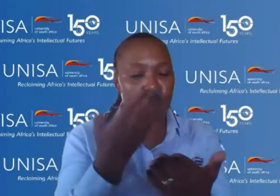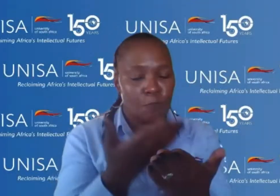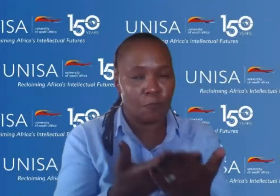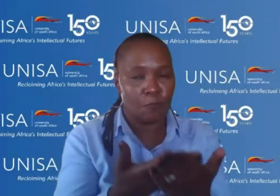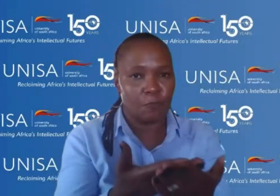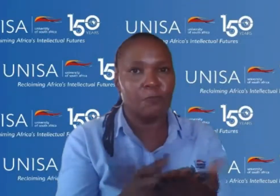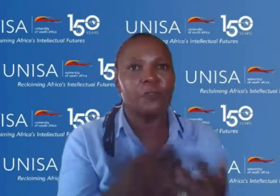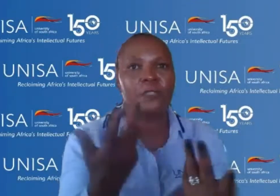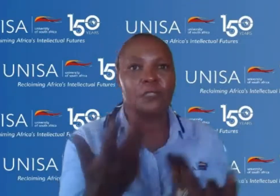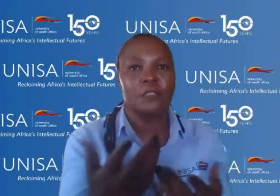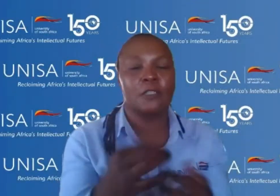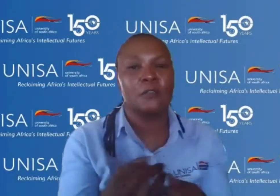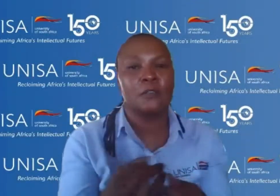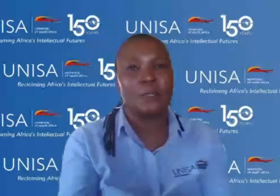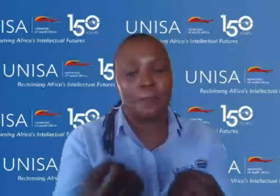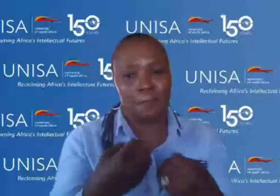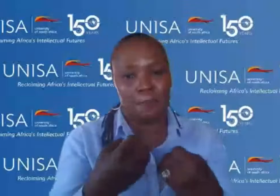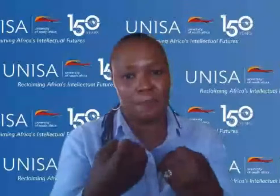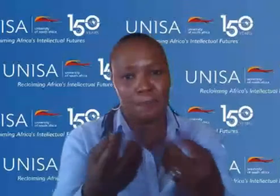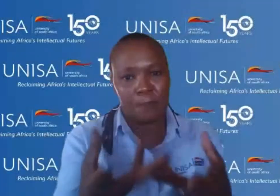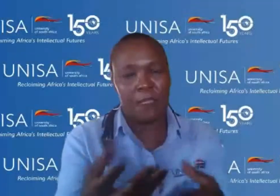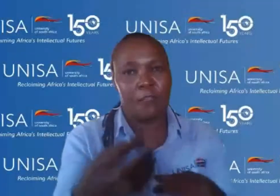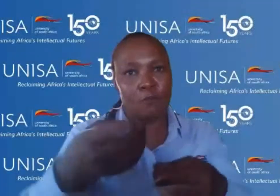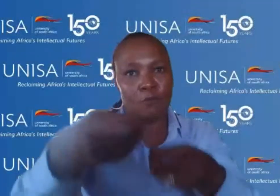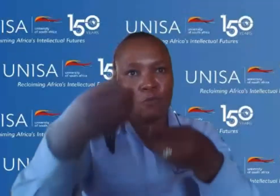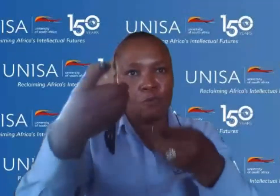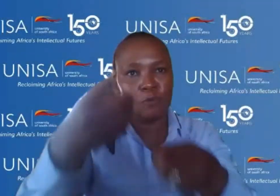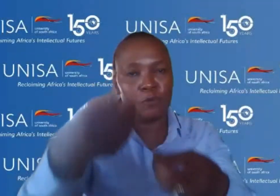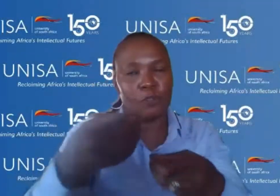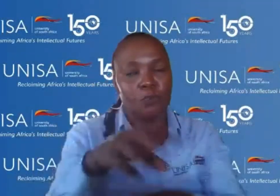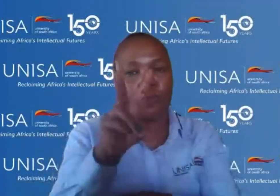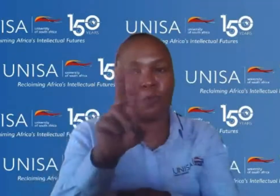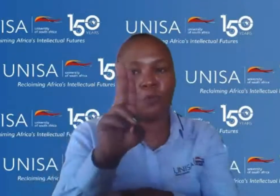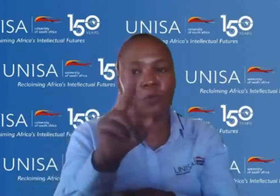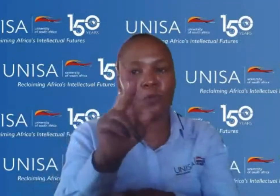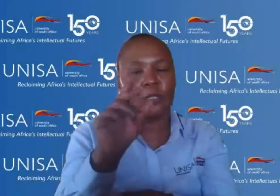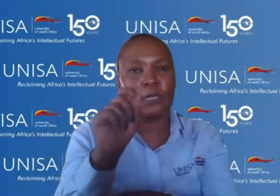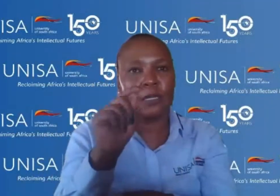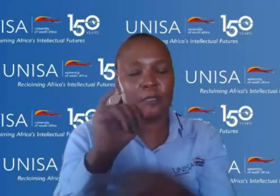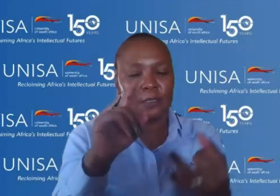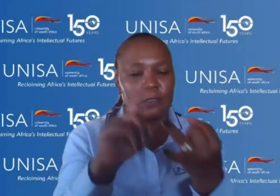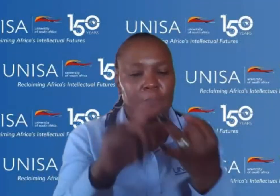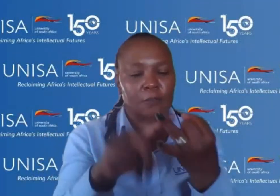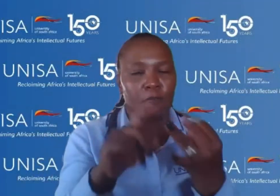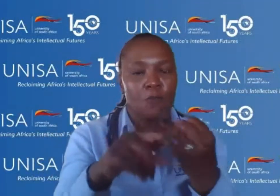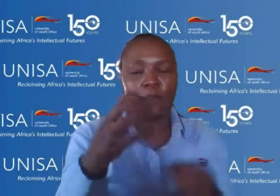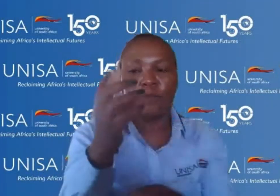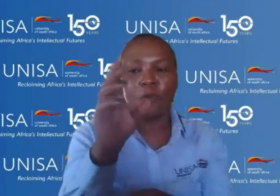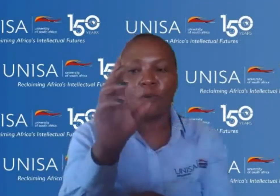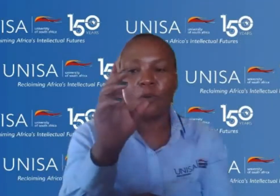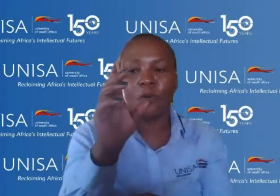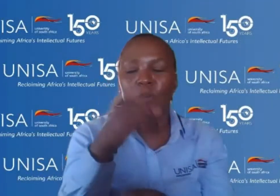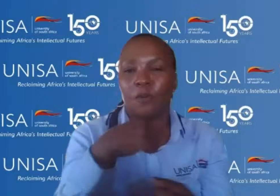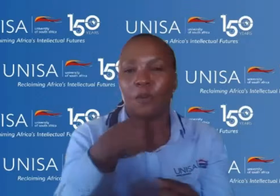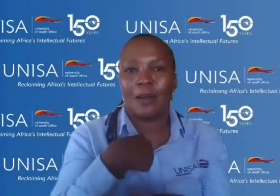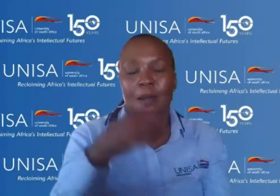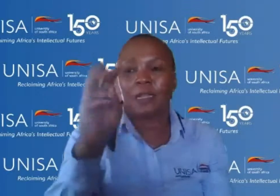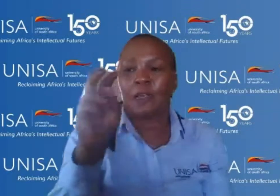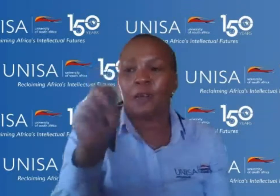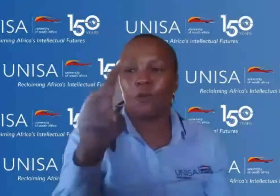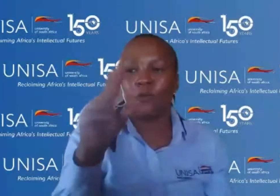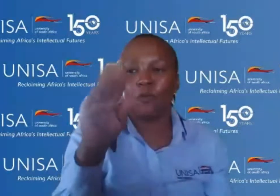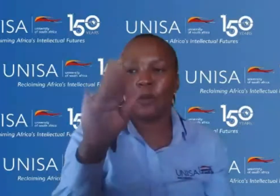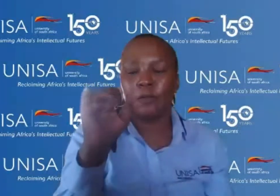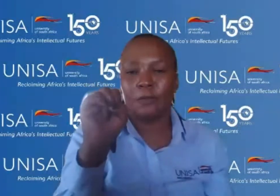either to me or to Miss Vukati Ndlovu. I think she shared